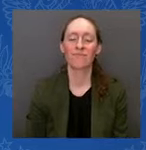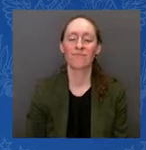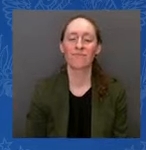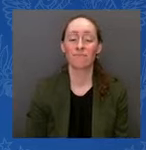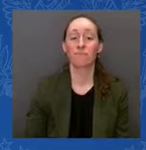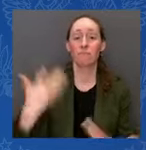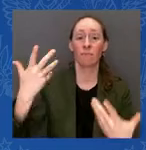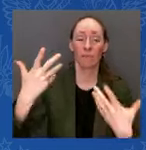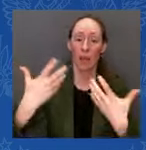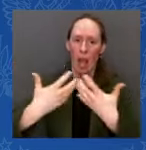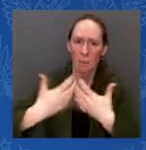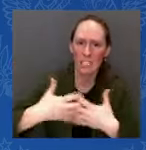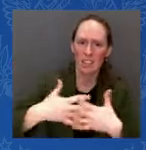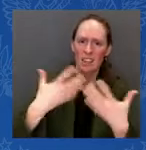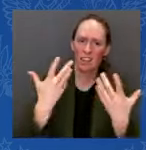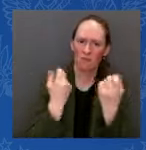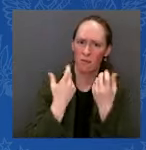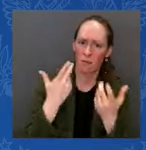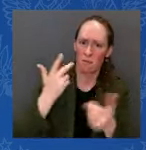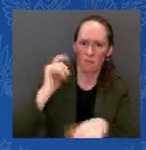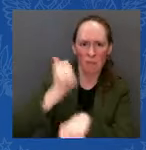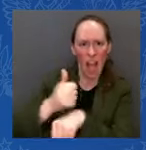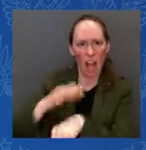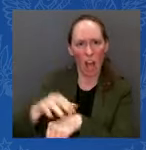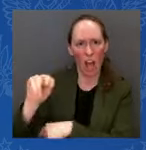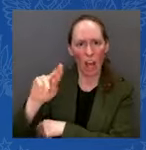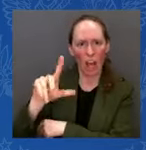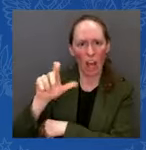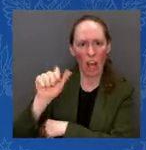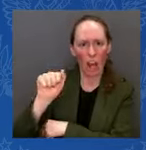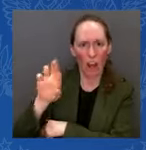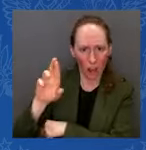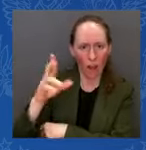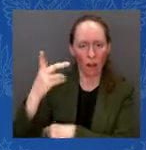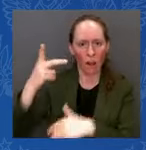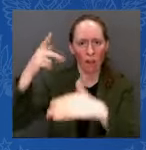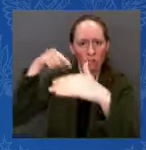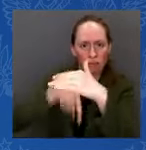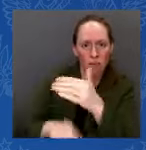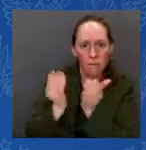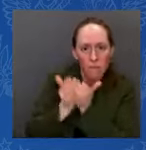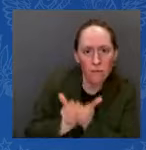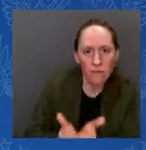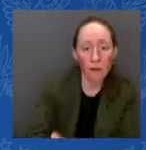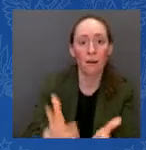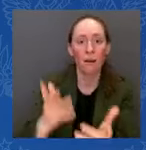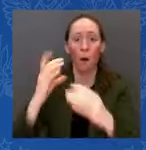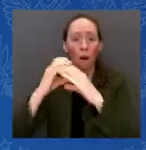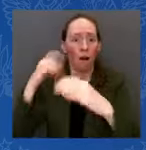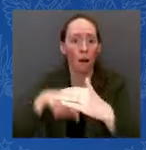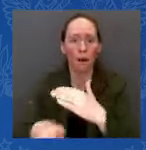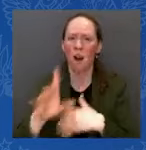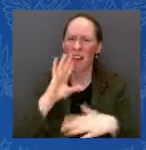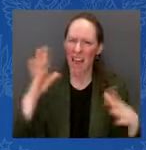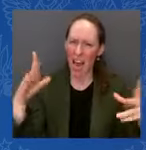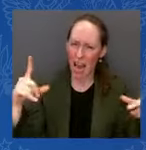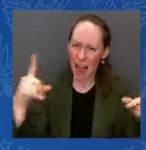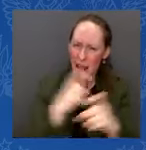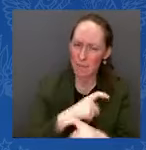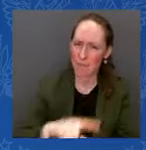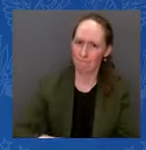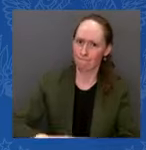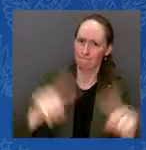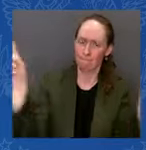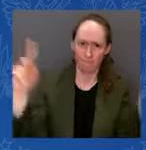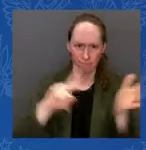to master. So we're starting right away. Beginning this year, Australian personnel will